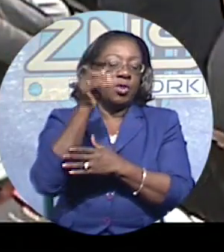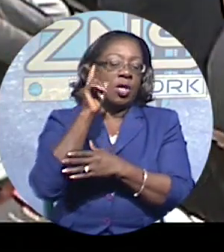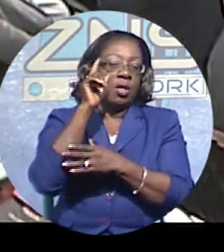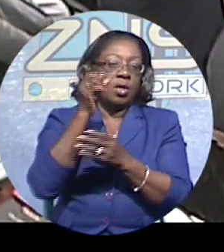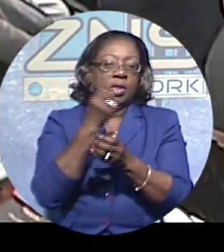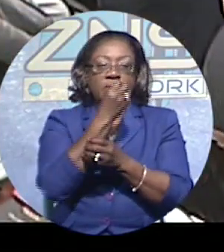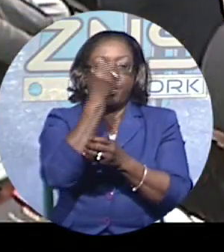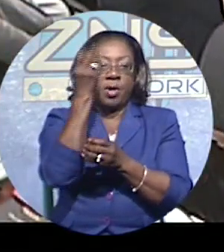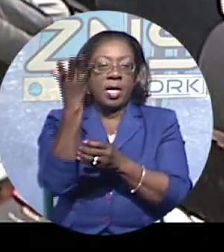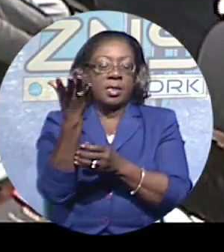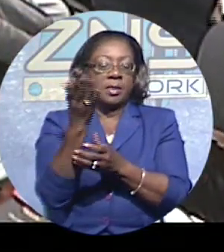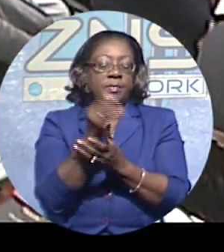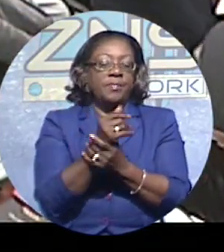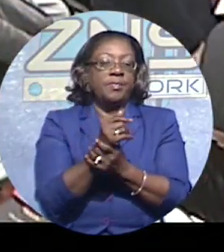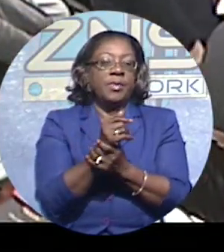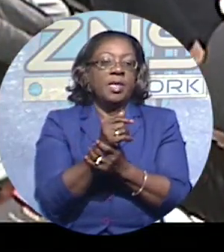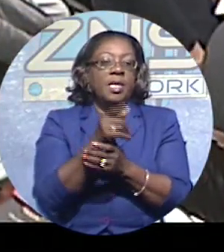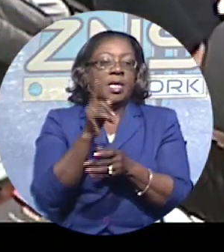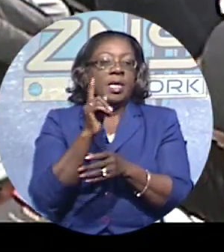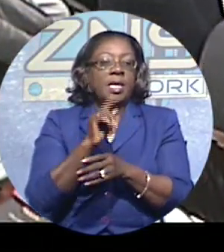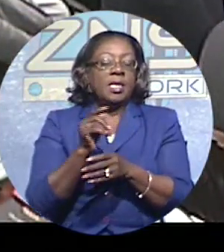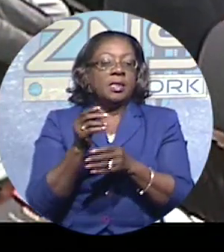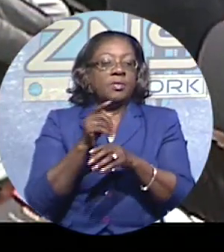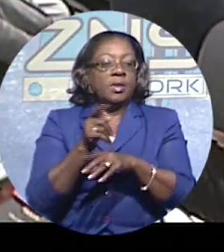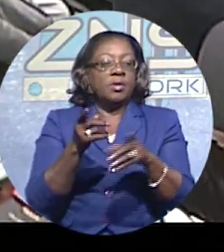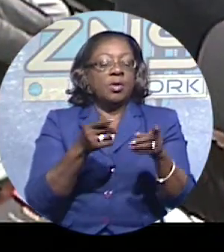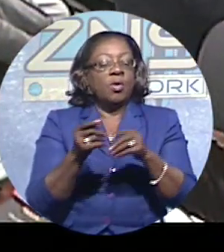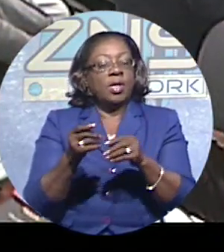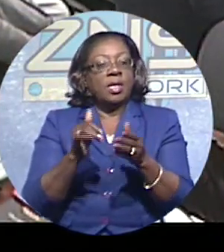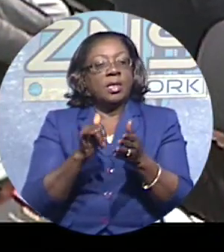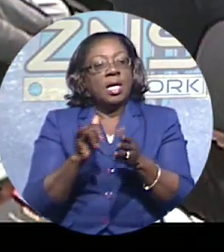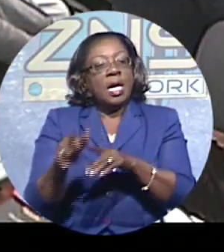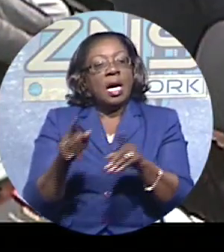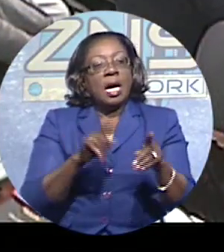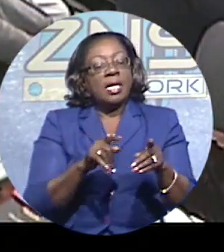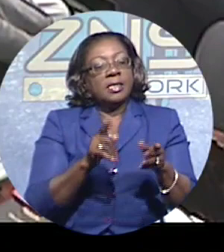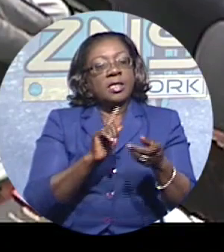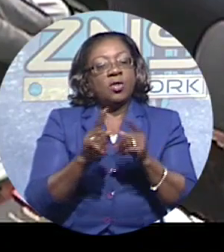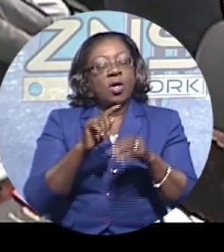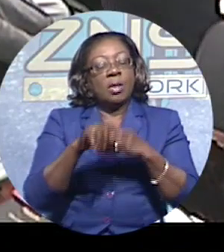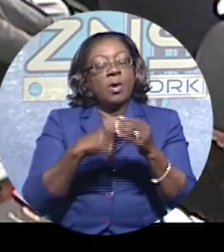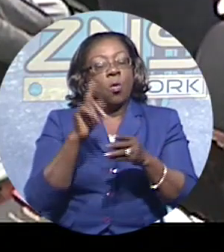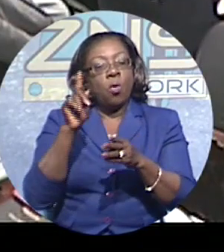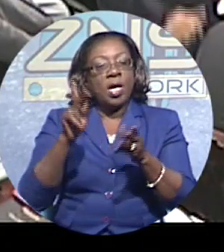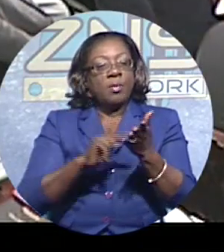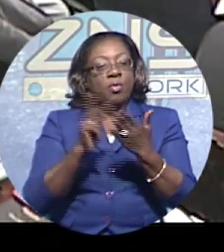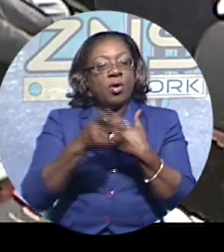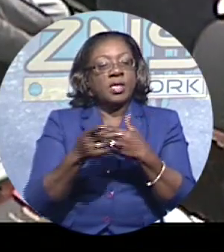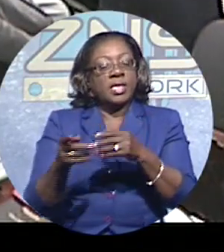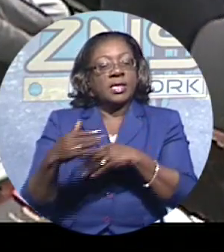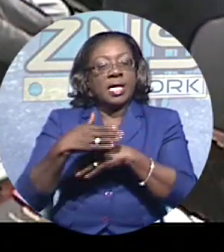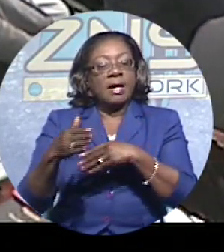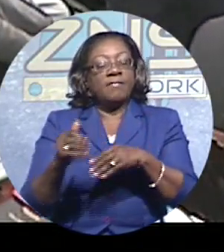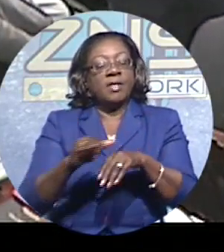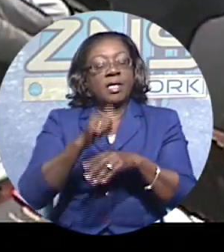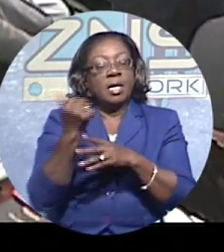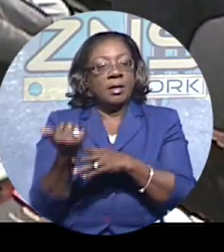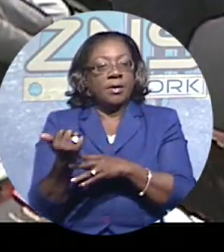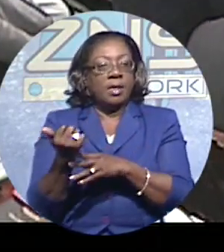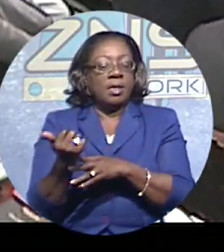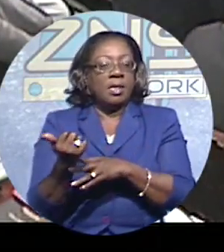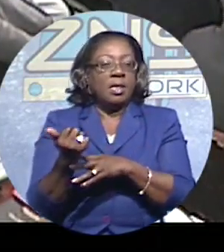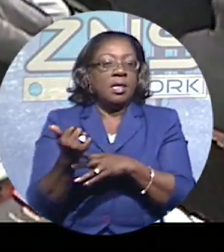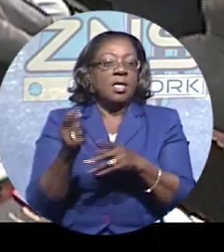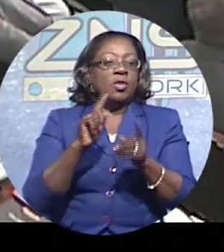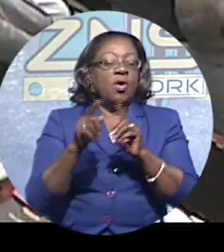The Prime Minister's optimism is born in the reported facts, as he highlighted one project after the other, currently underway throughout the